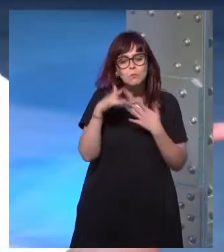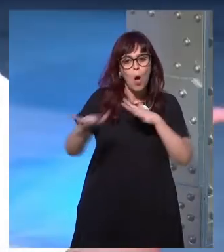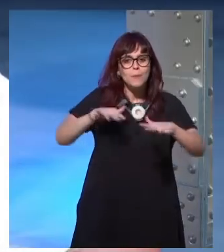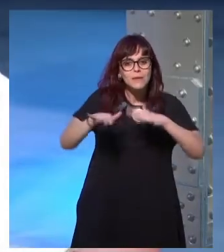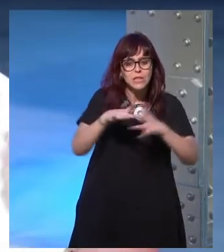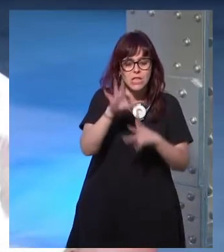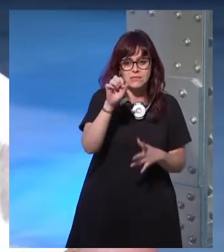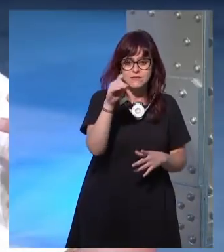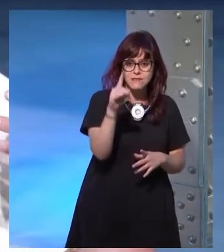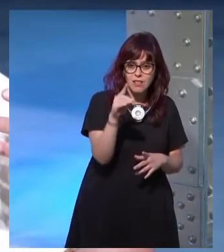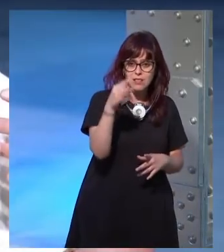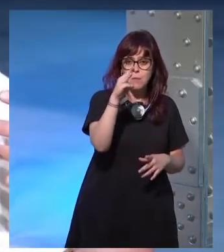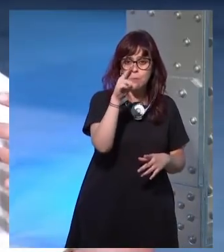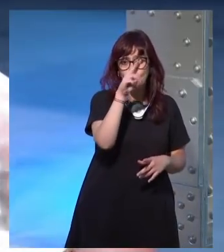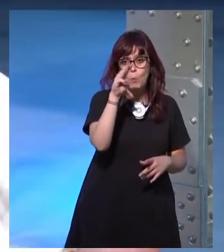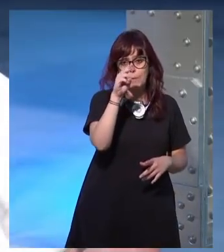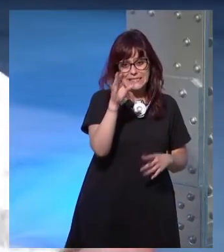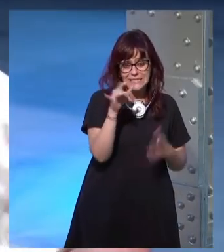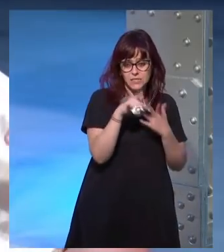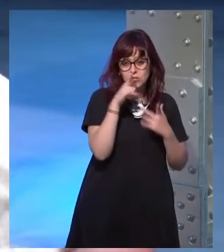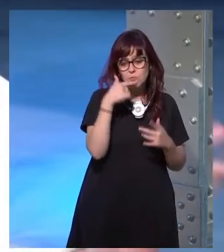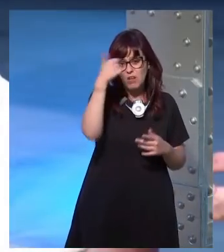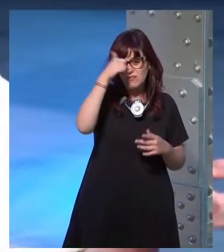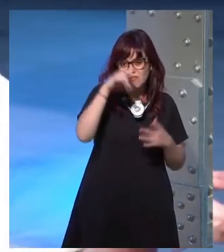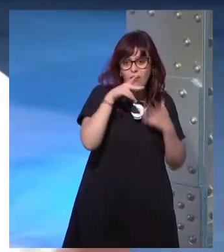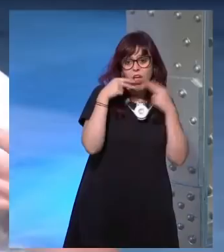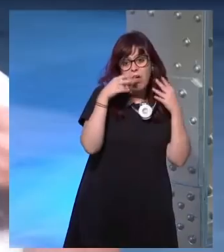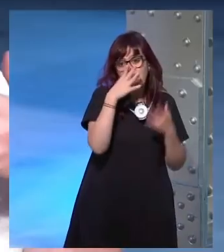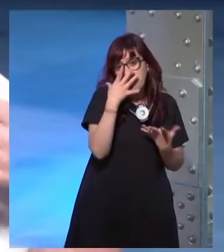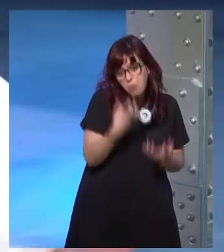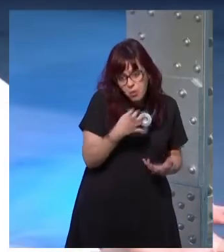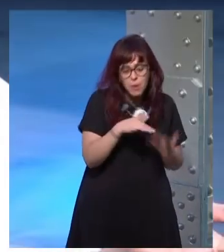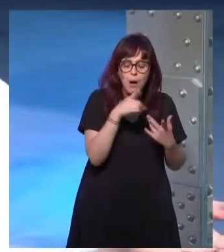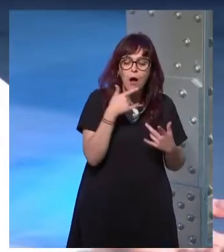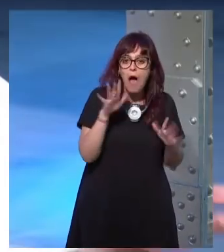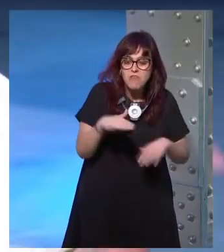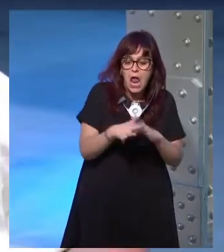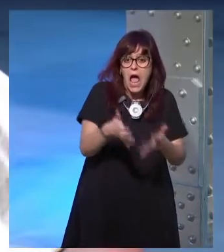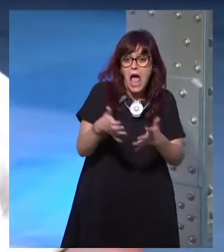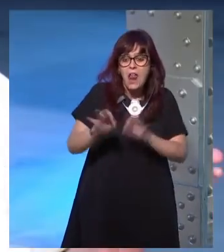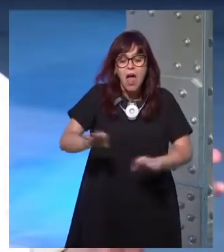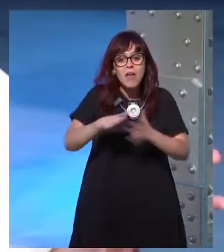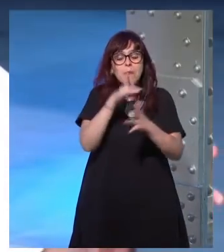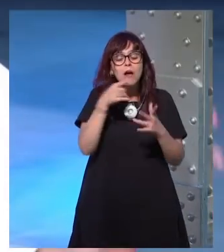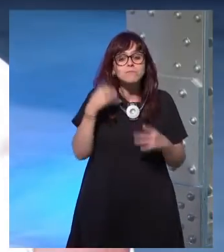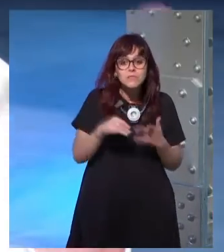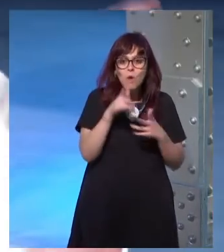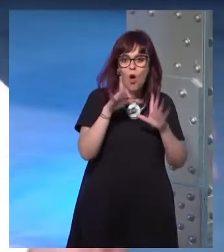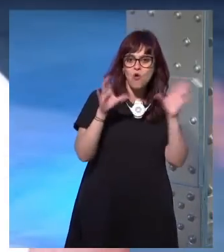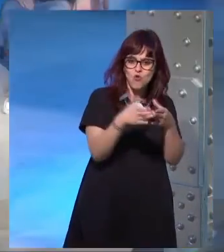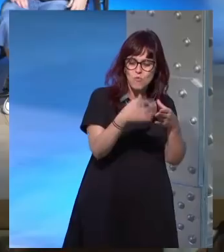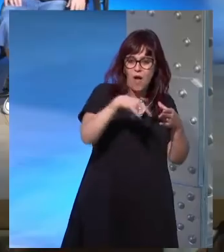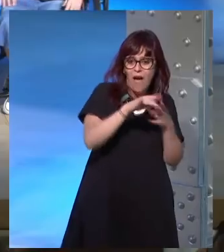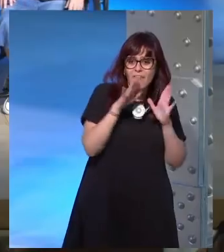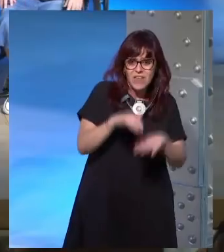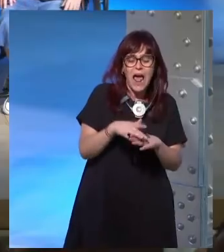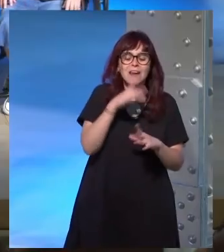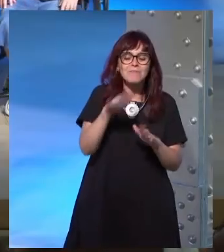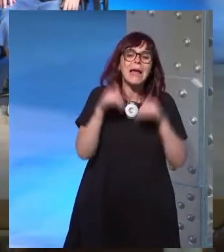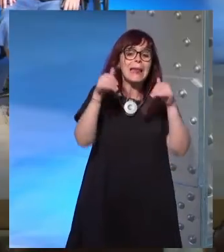they actually nominated was horrible. It was awful. You read it and just went, what